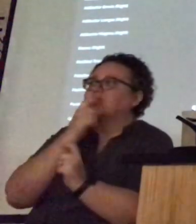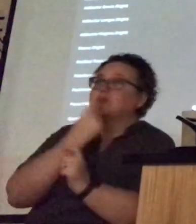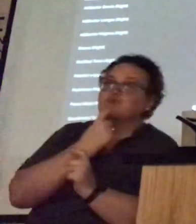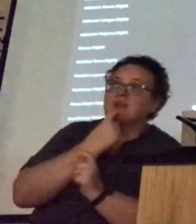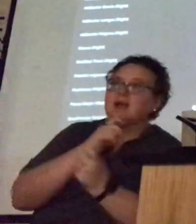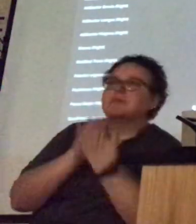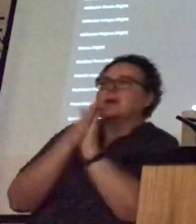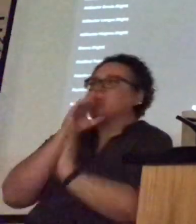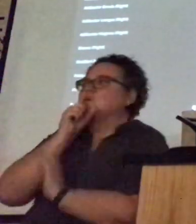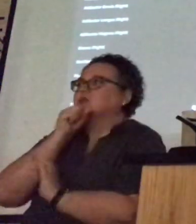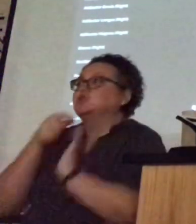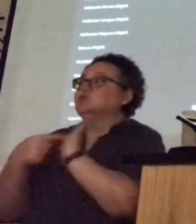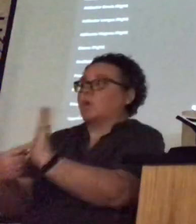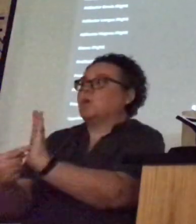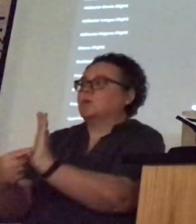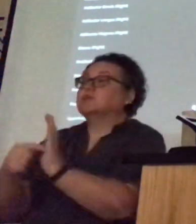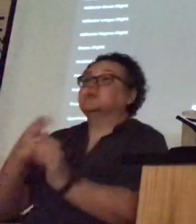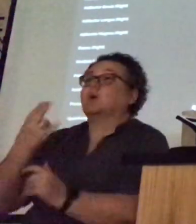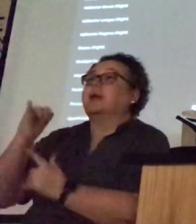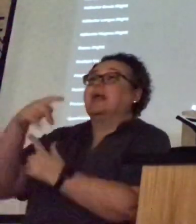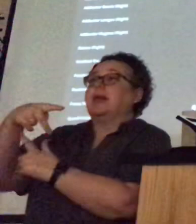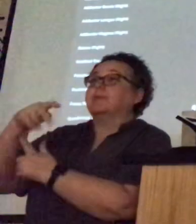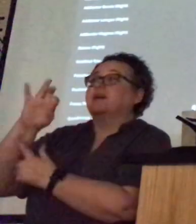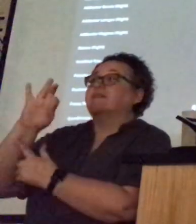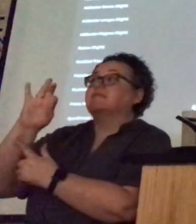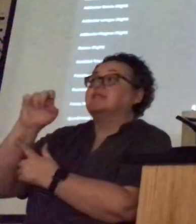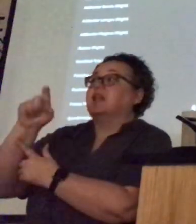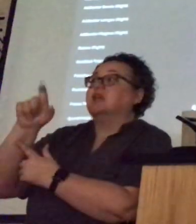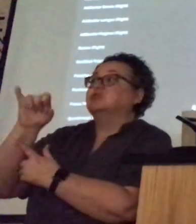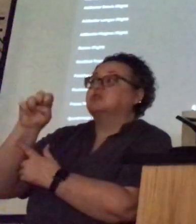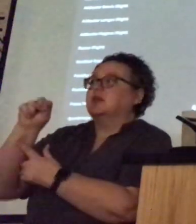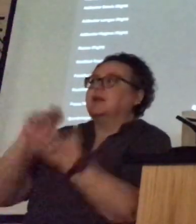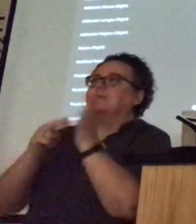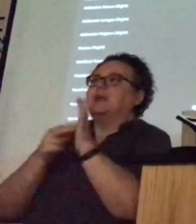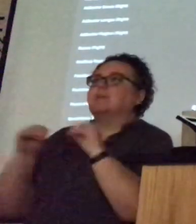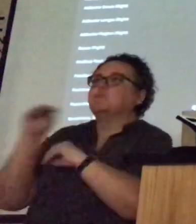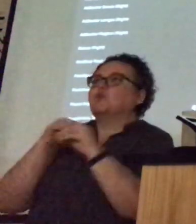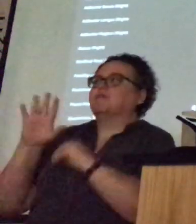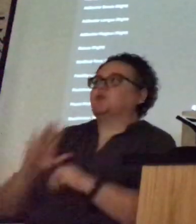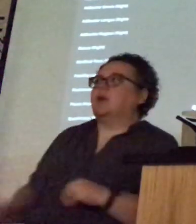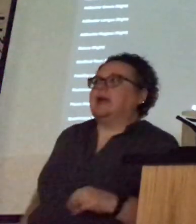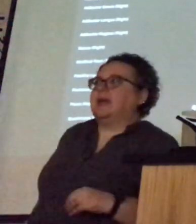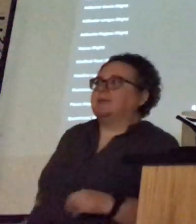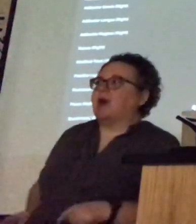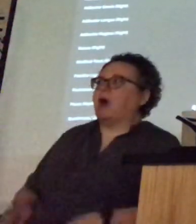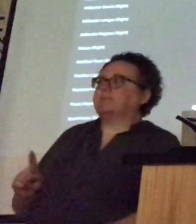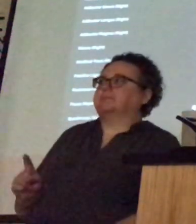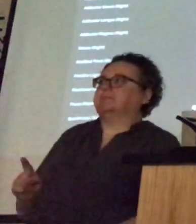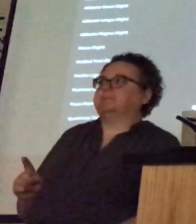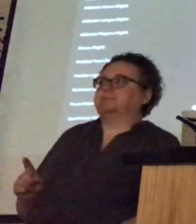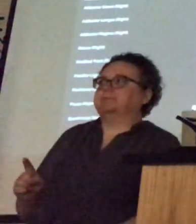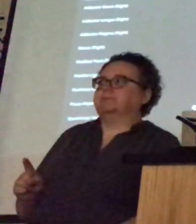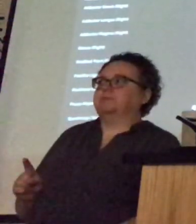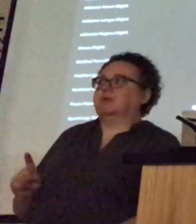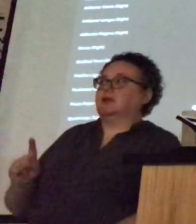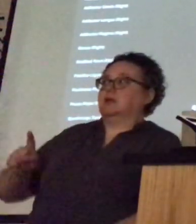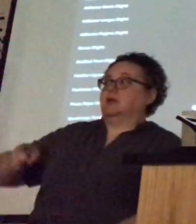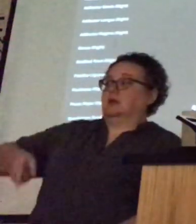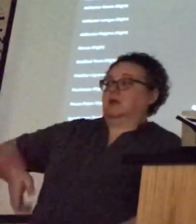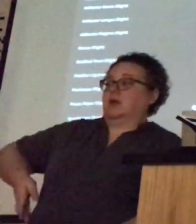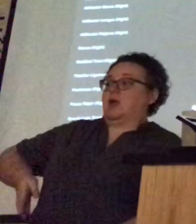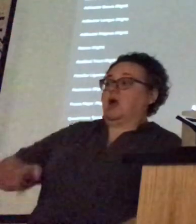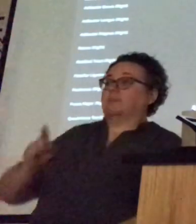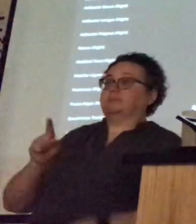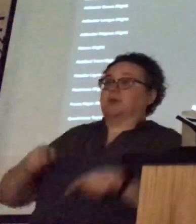during hip flexion. So hip flexion is when you move your hip up like that. When it moves